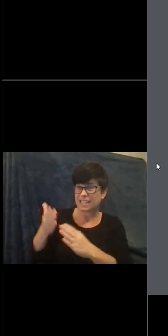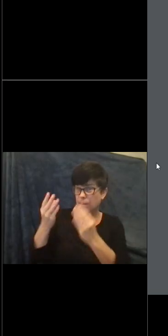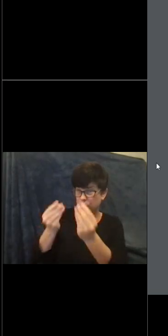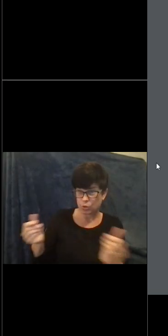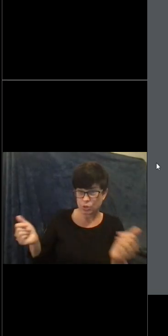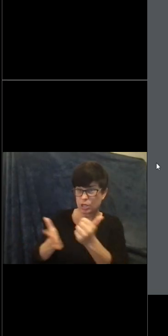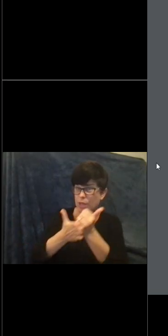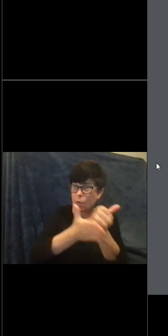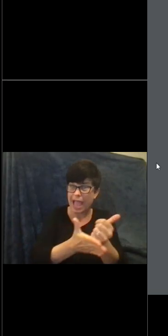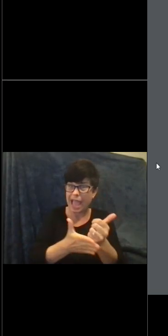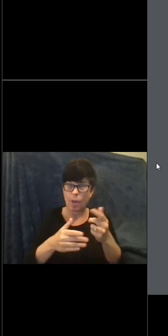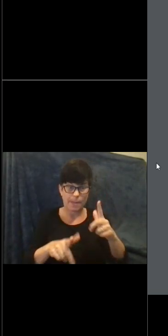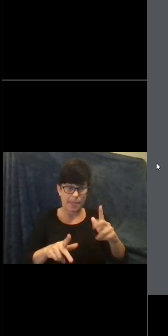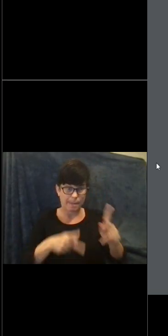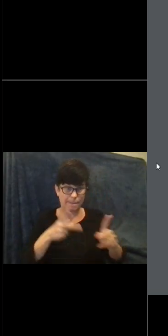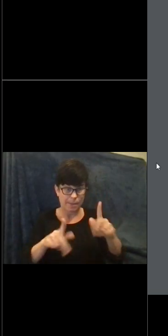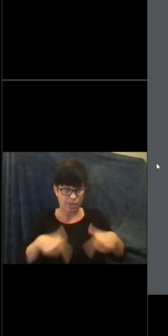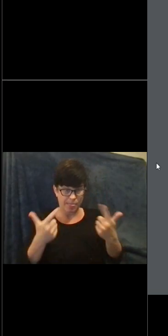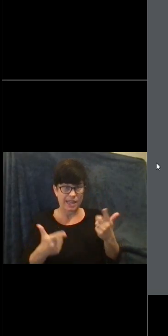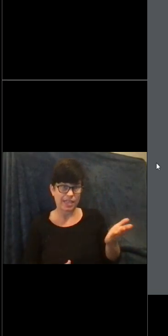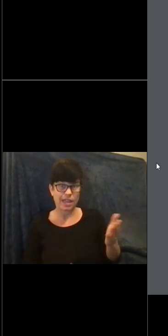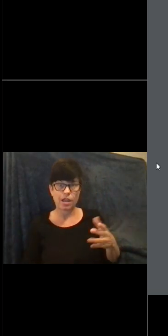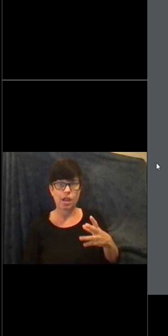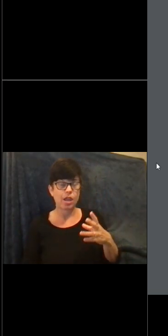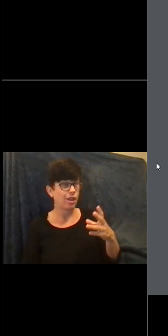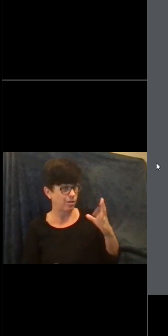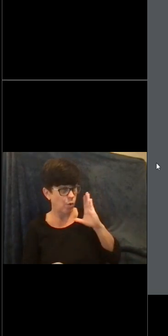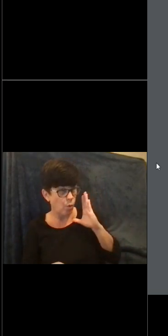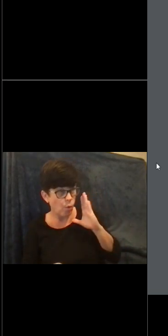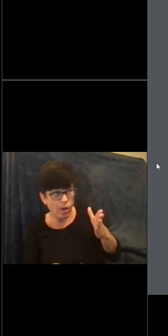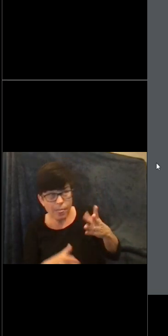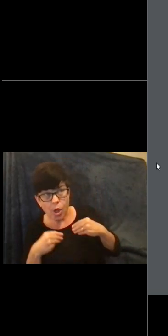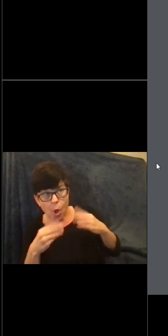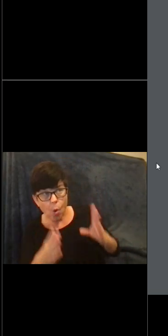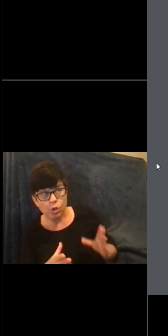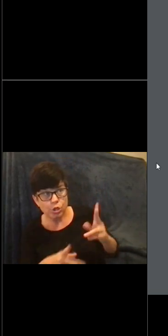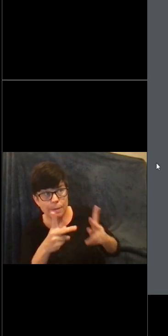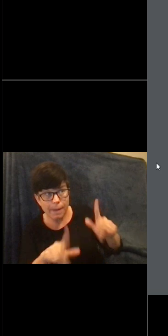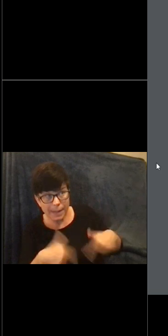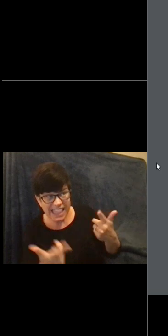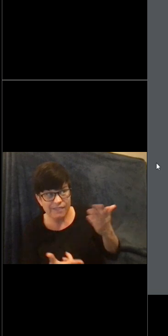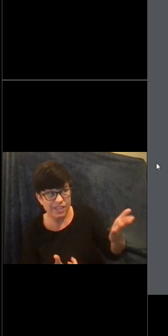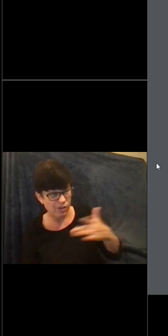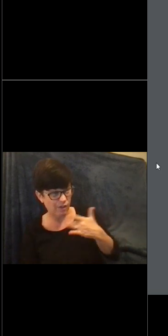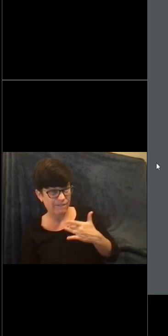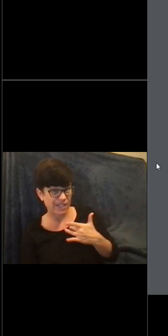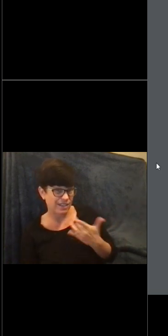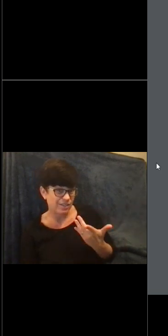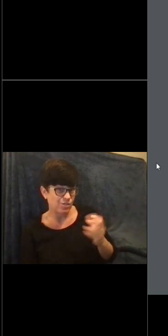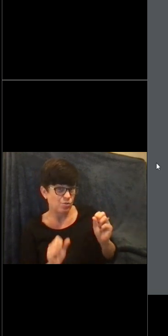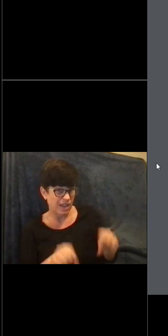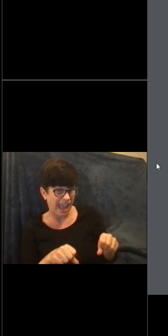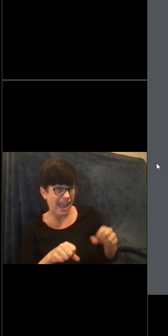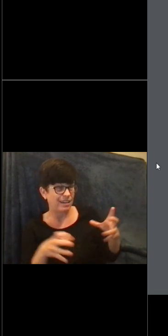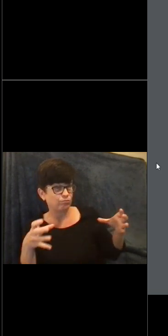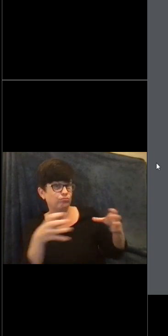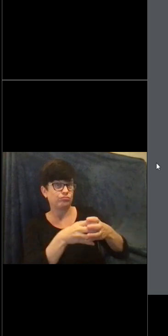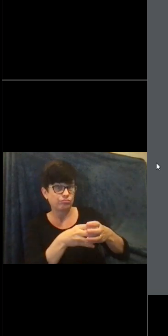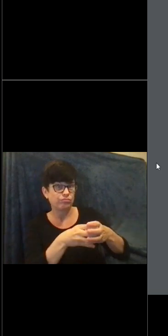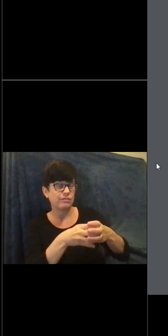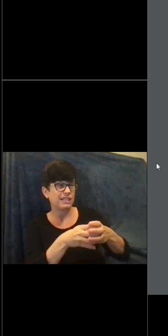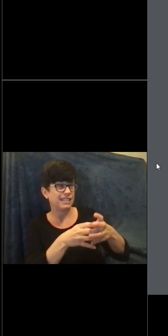the neighborhood. Would the owners who are here feel that you can rally the